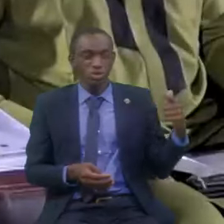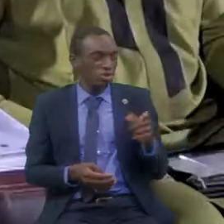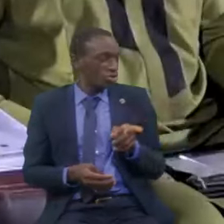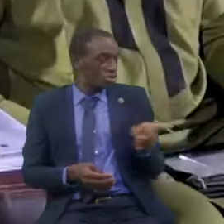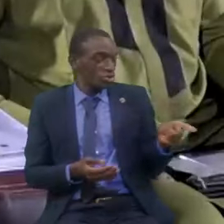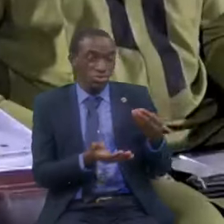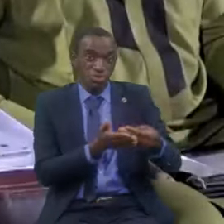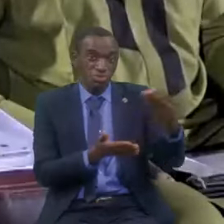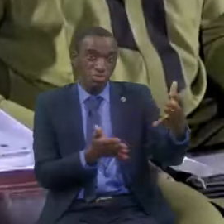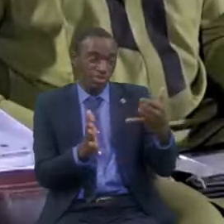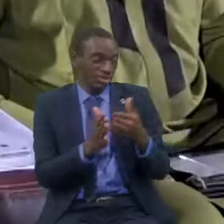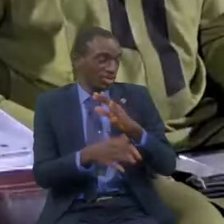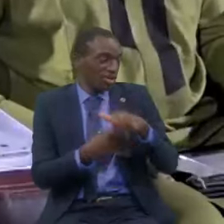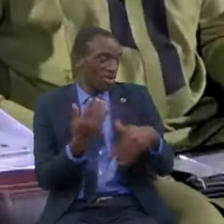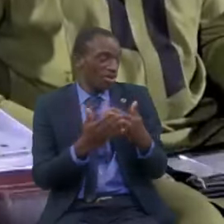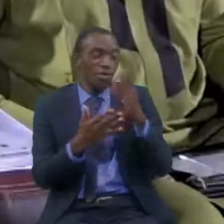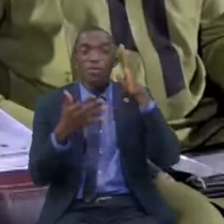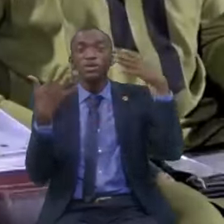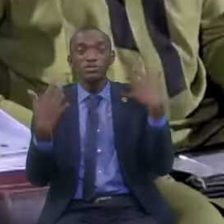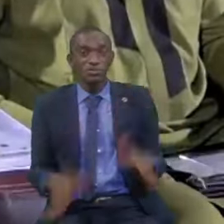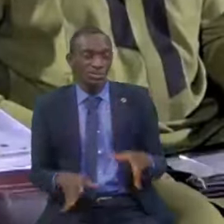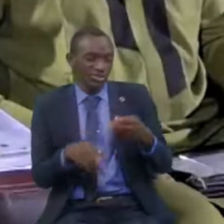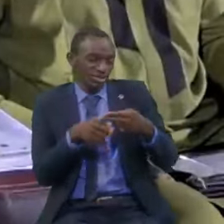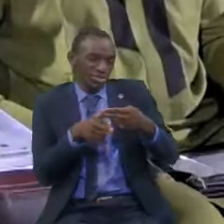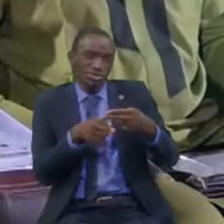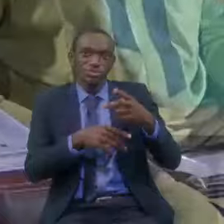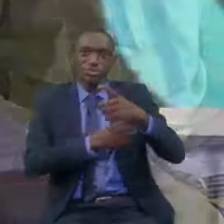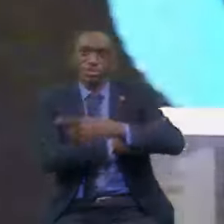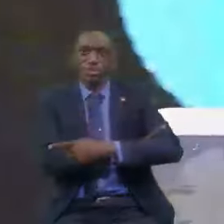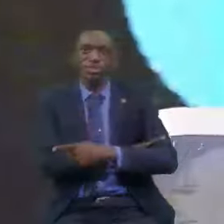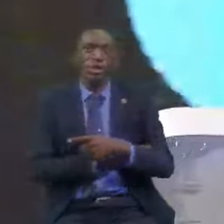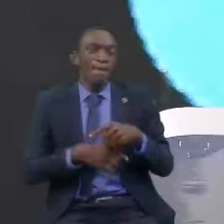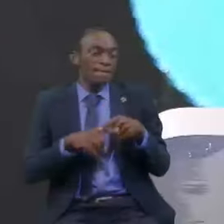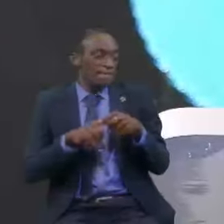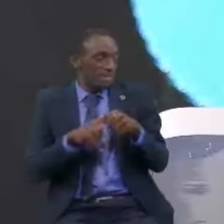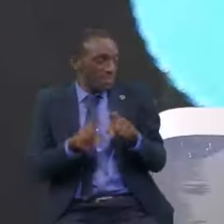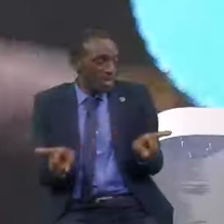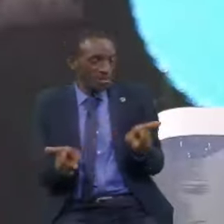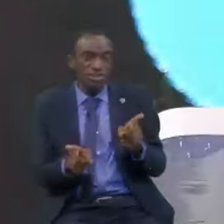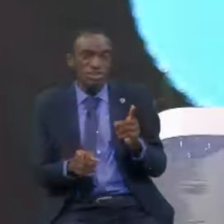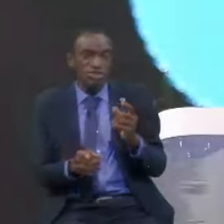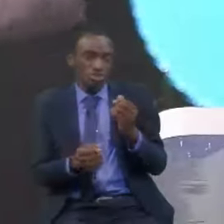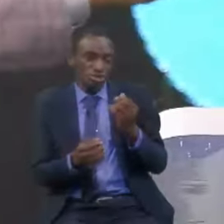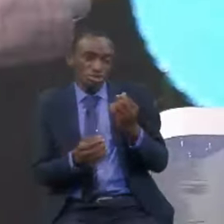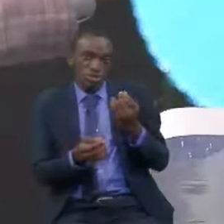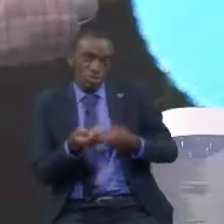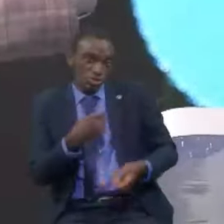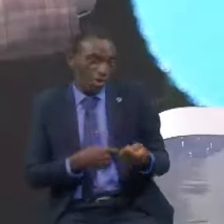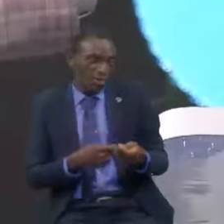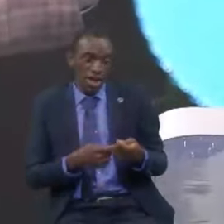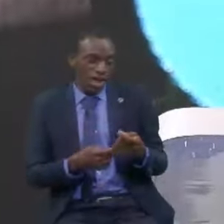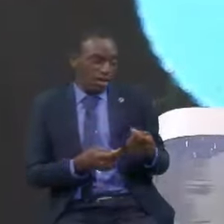be over in a few days. But instead of arms, we give you